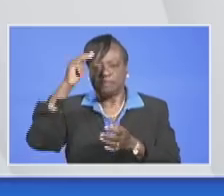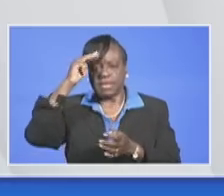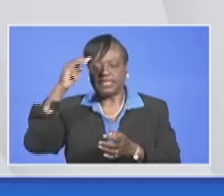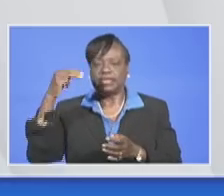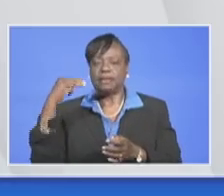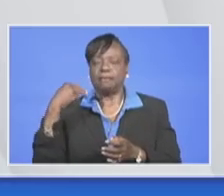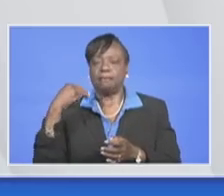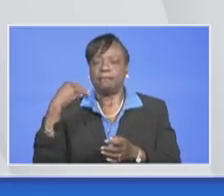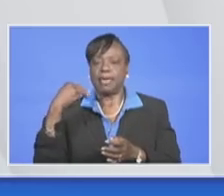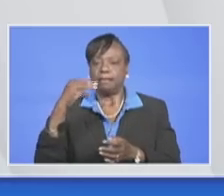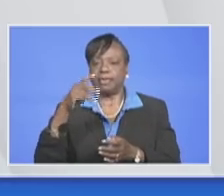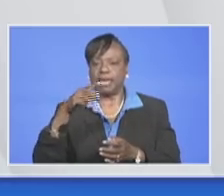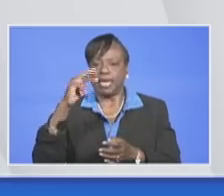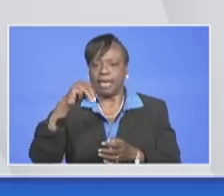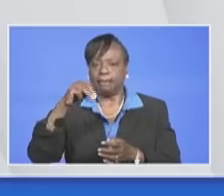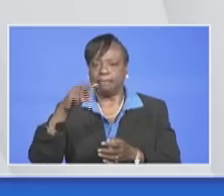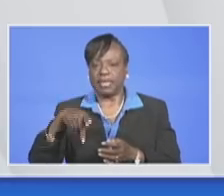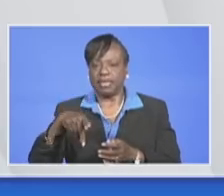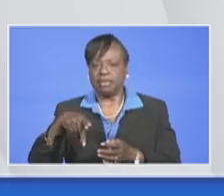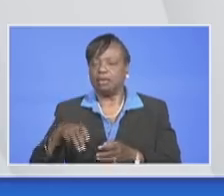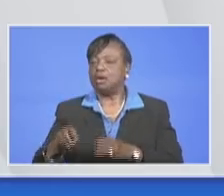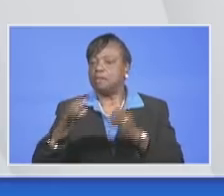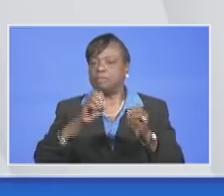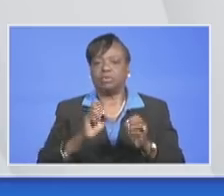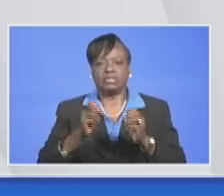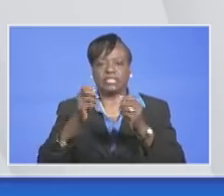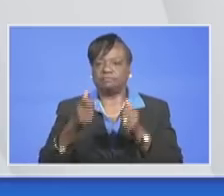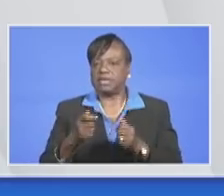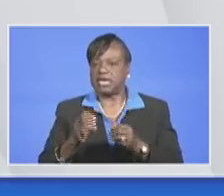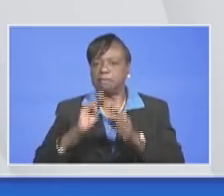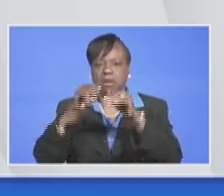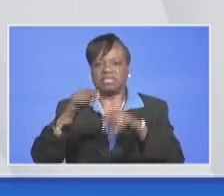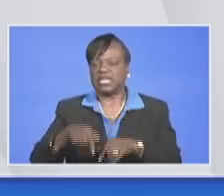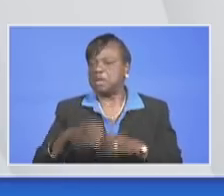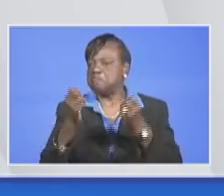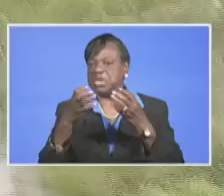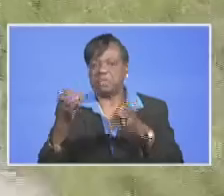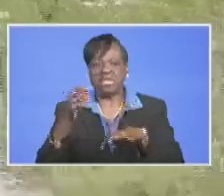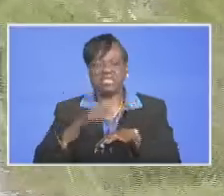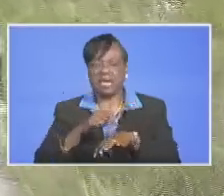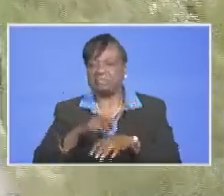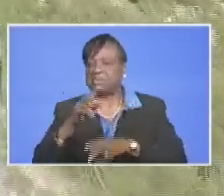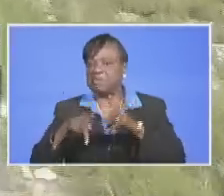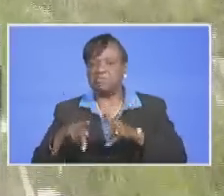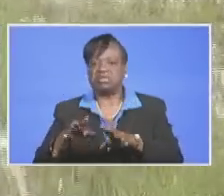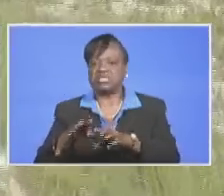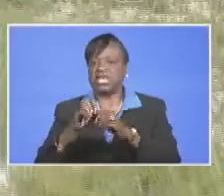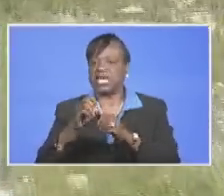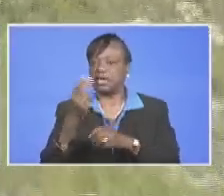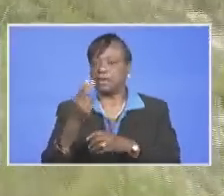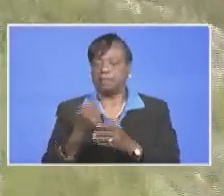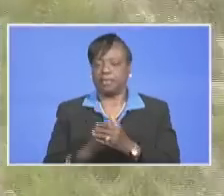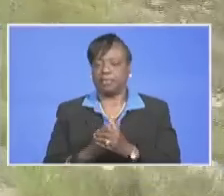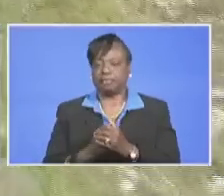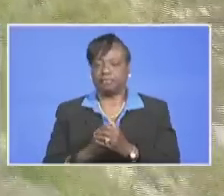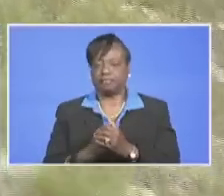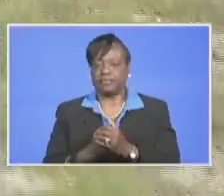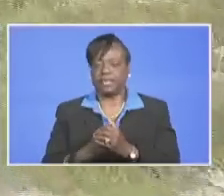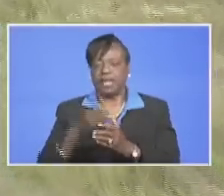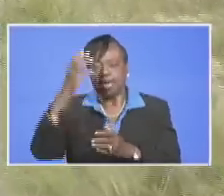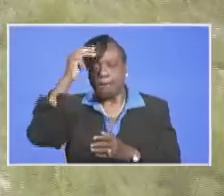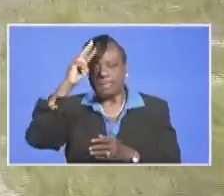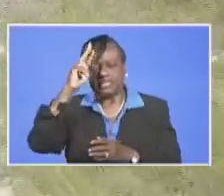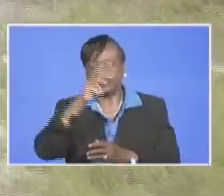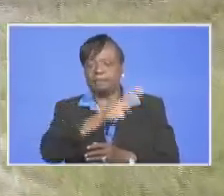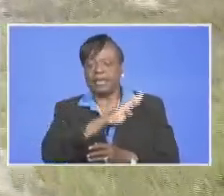speed humps down many, many times in that area, only to have them taken up. Mr. Bannister says the